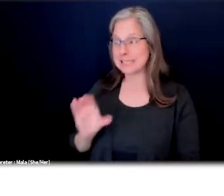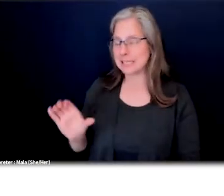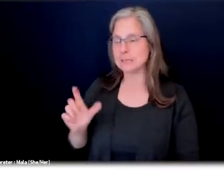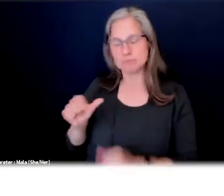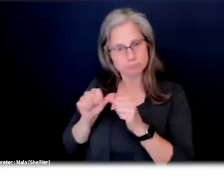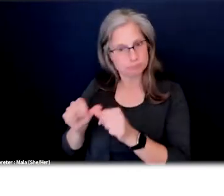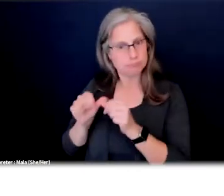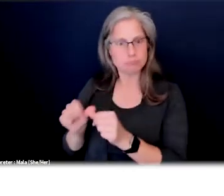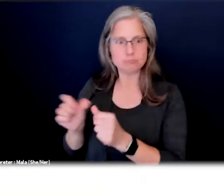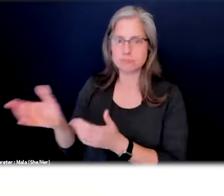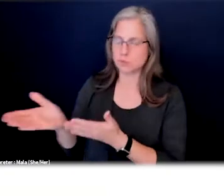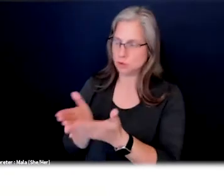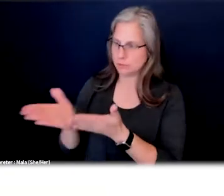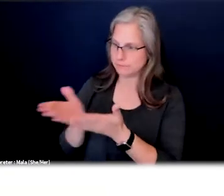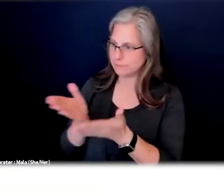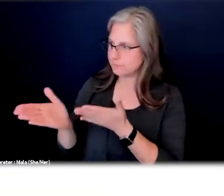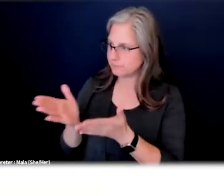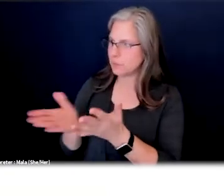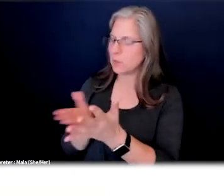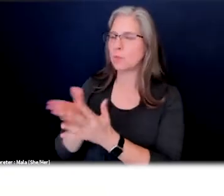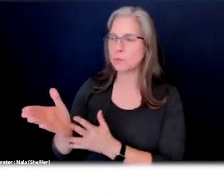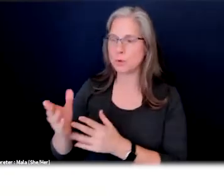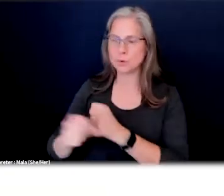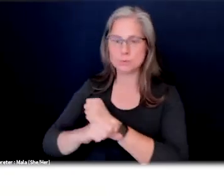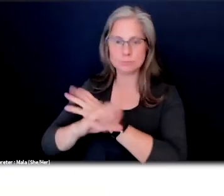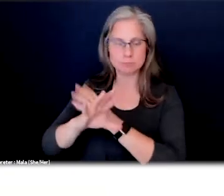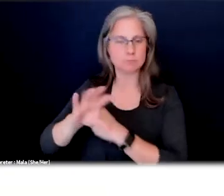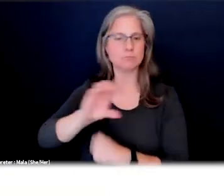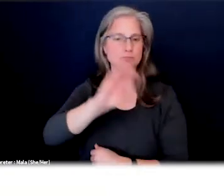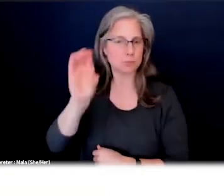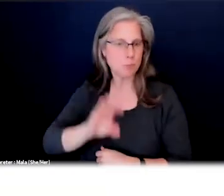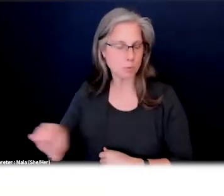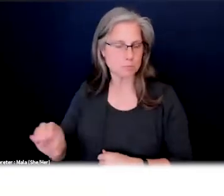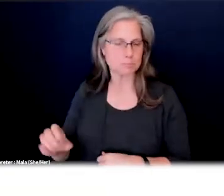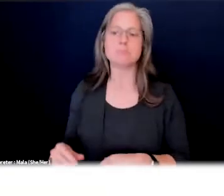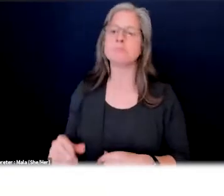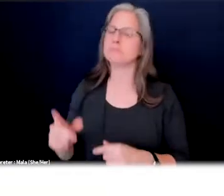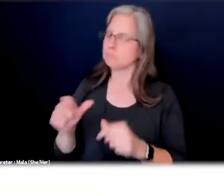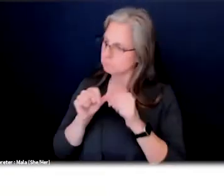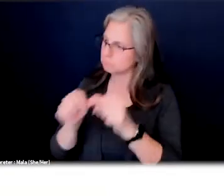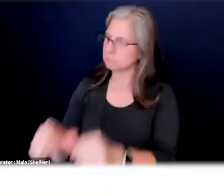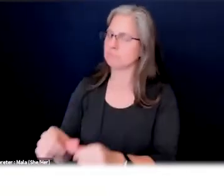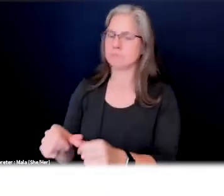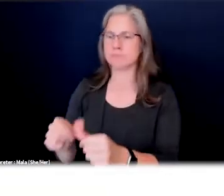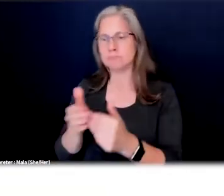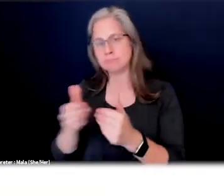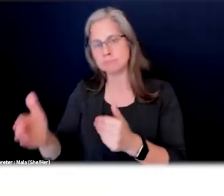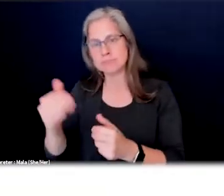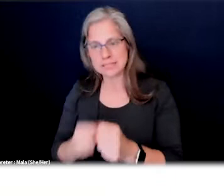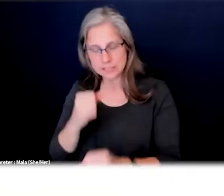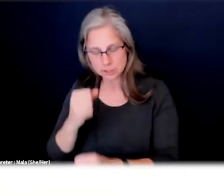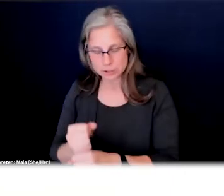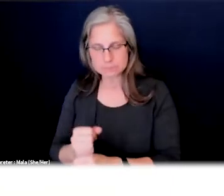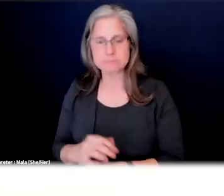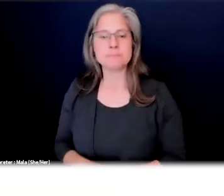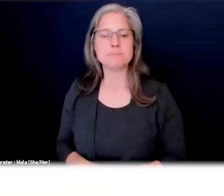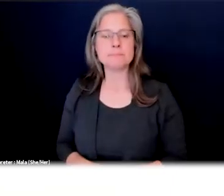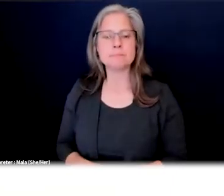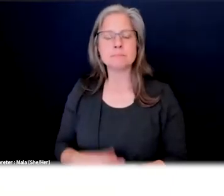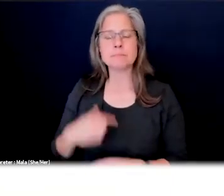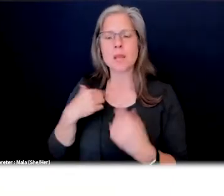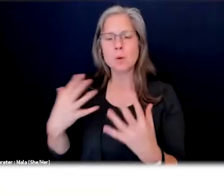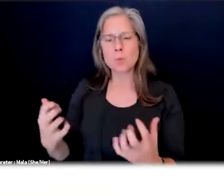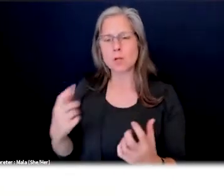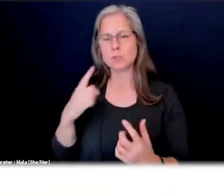to serve through remote learning through the duration of this year and this pandemic. I want to